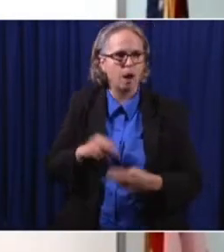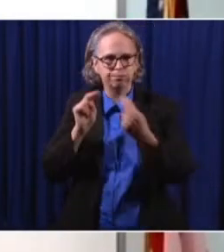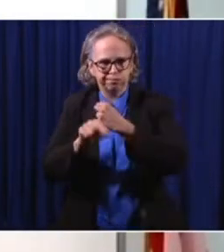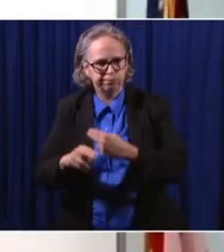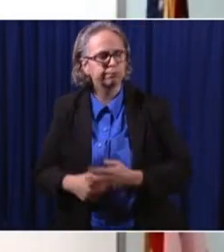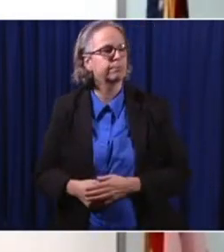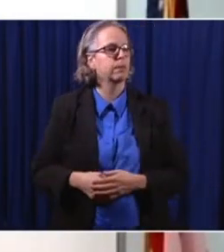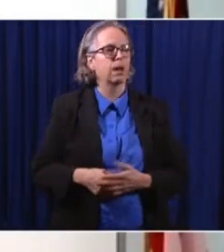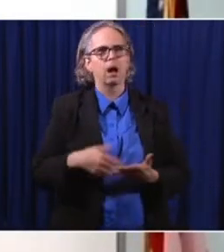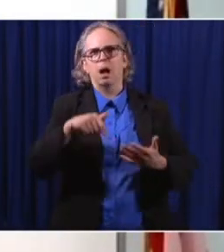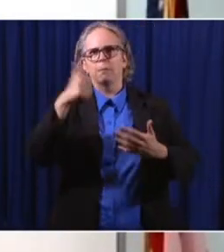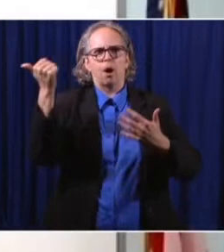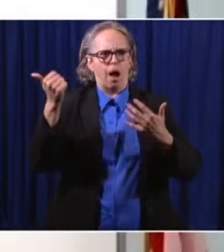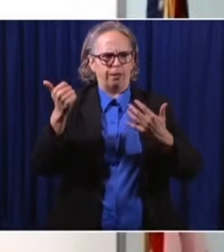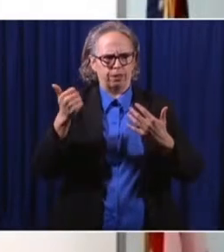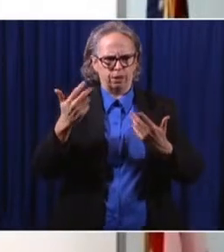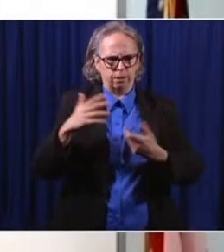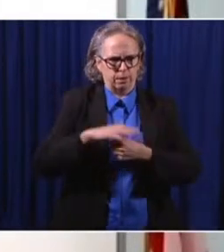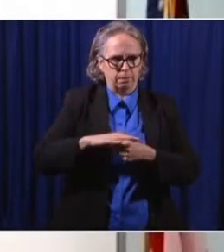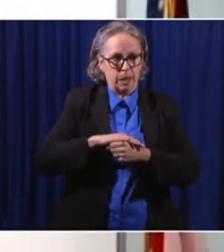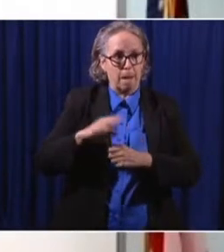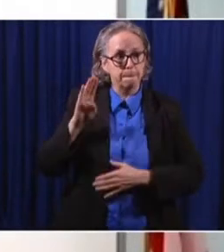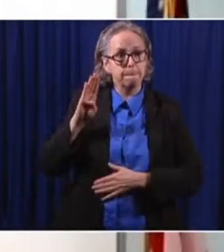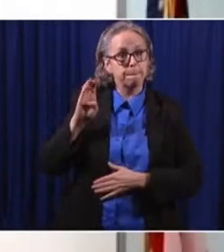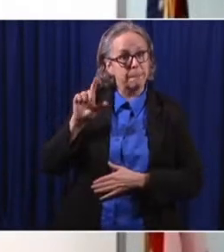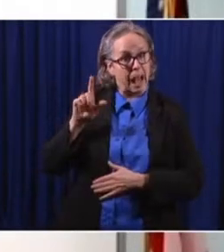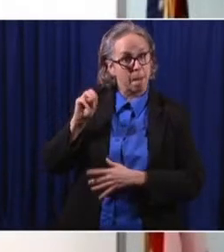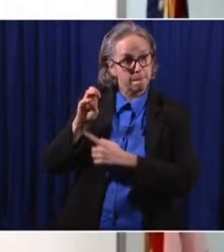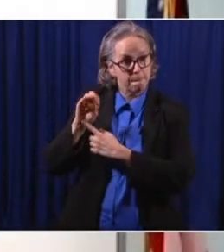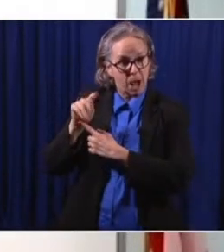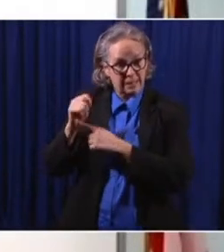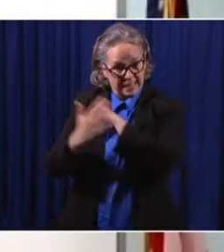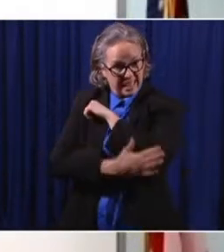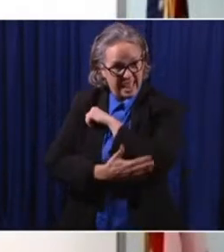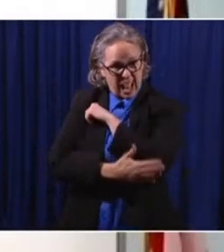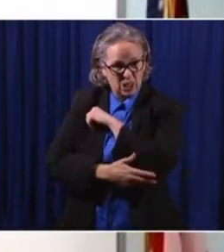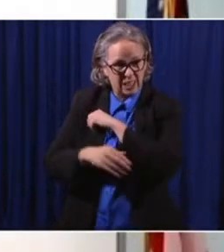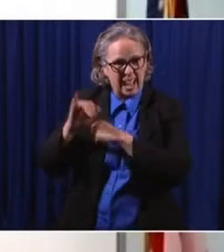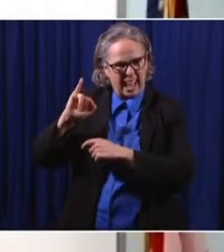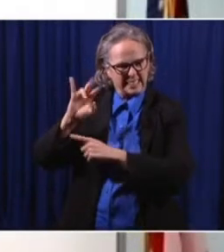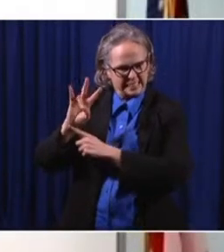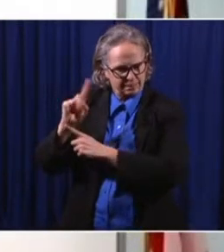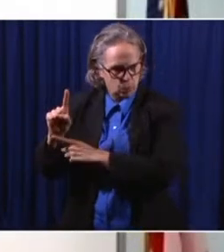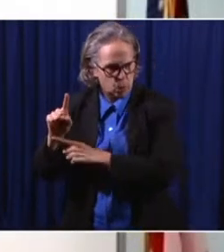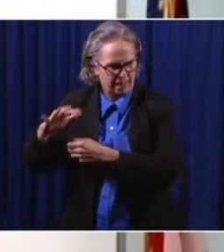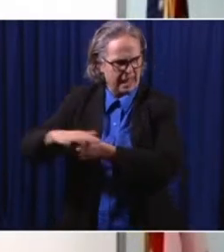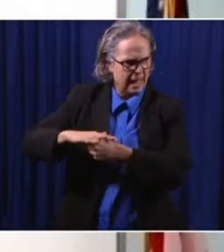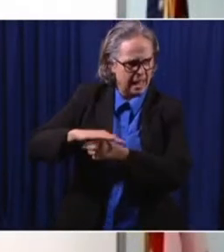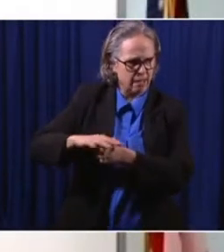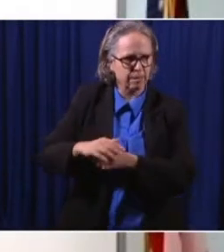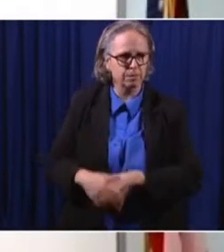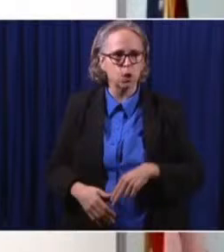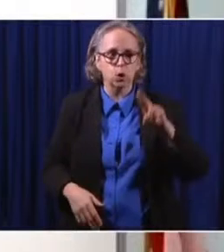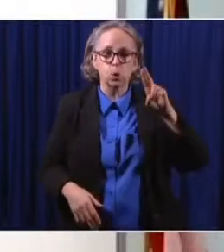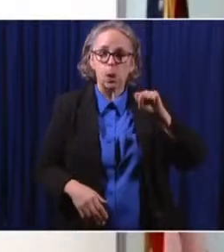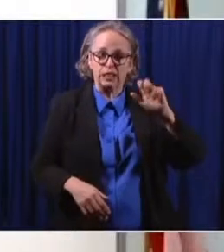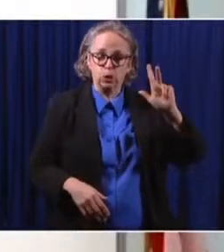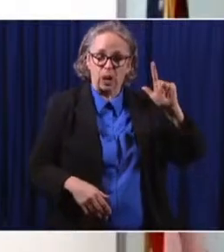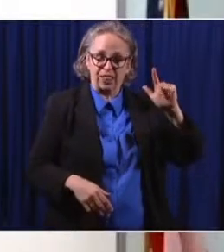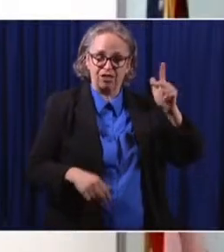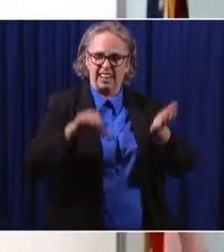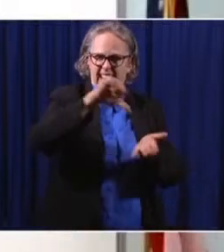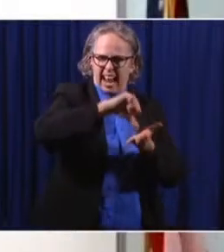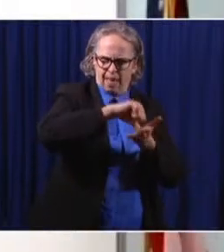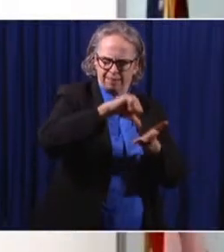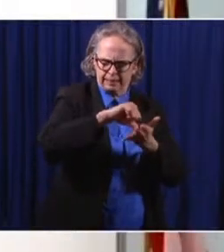Belmont County and Washington County, I-71, US 33 in Athens County. When you're traveling through these, when people